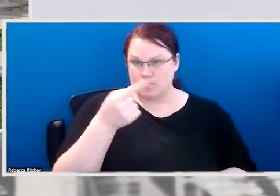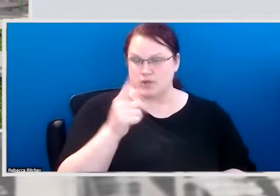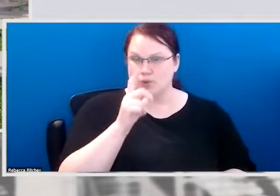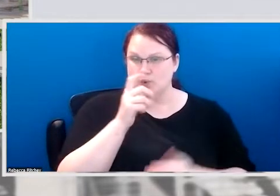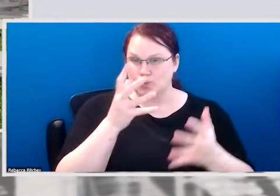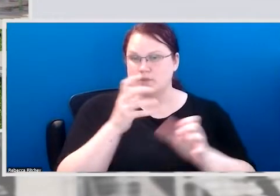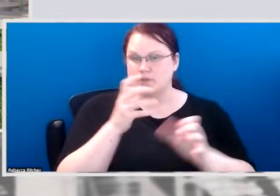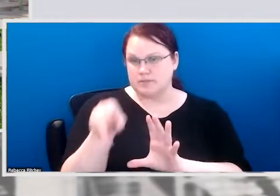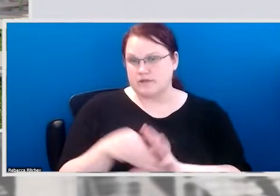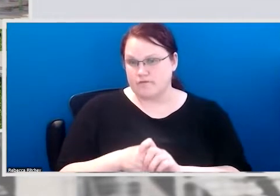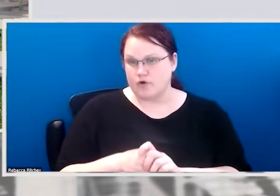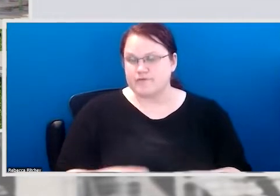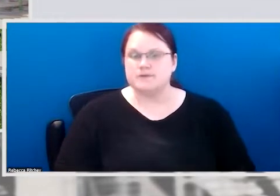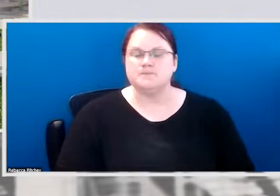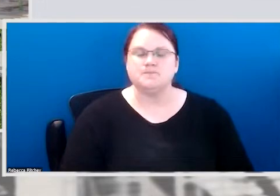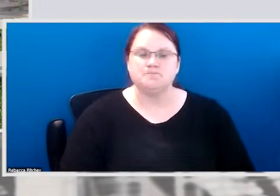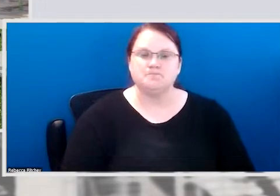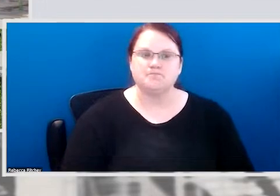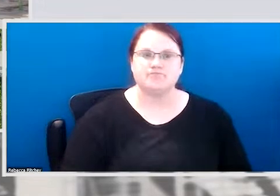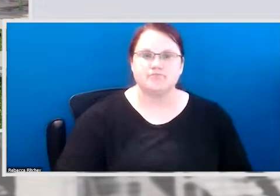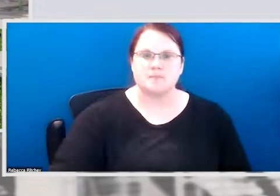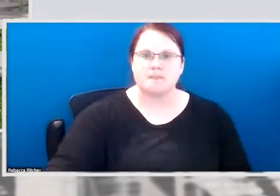to participate.